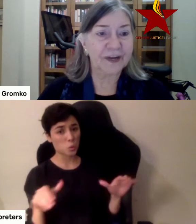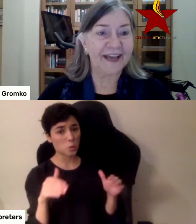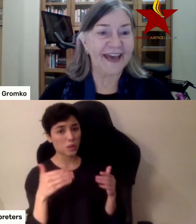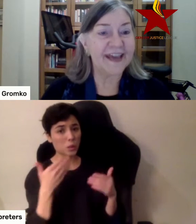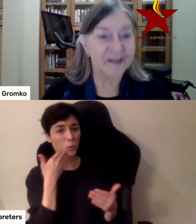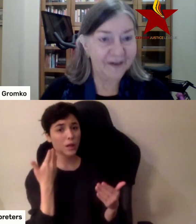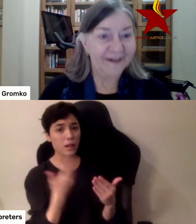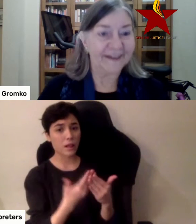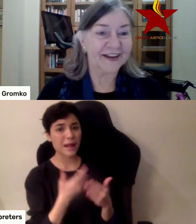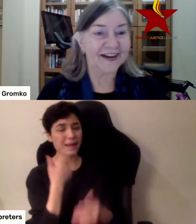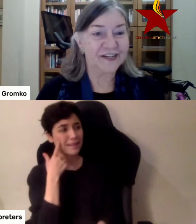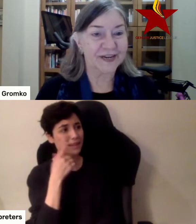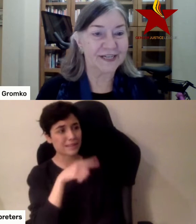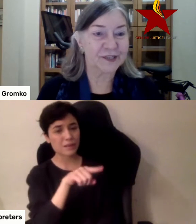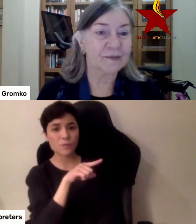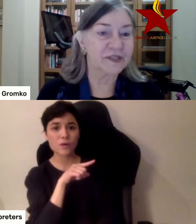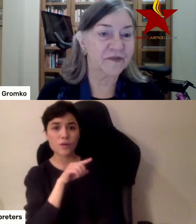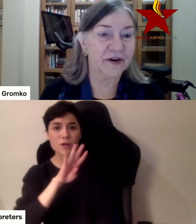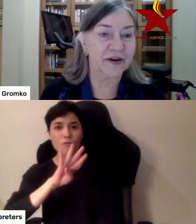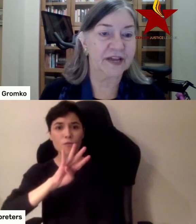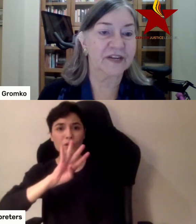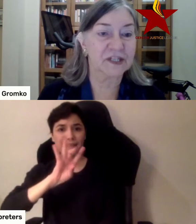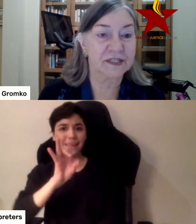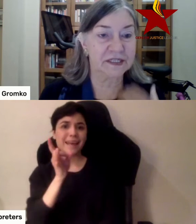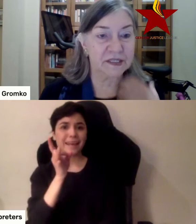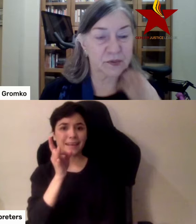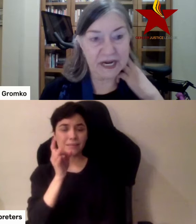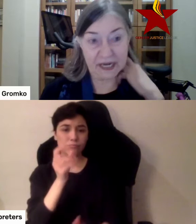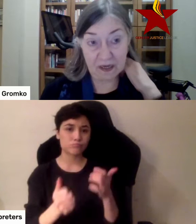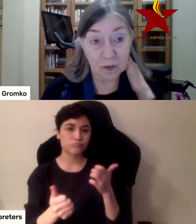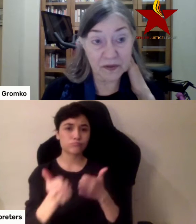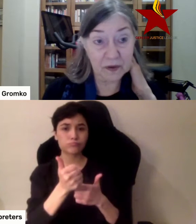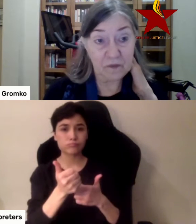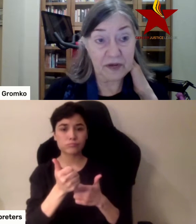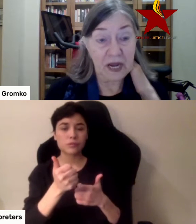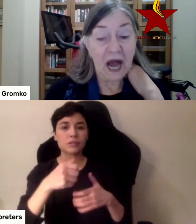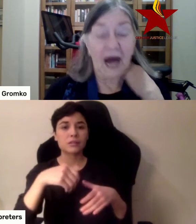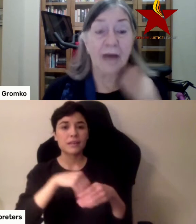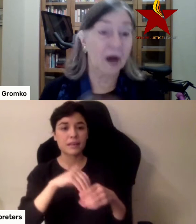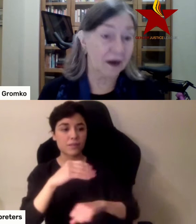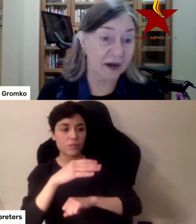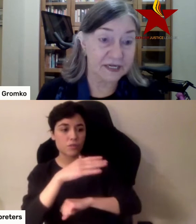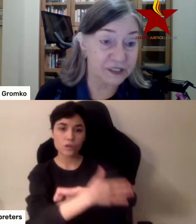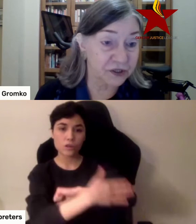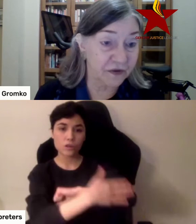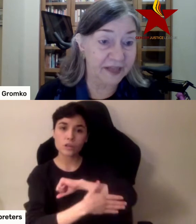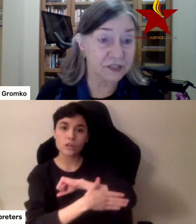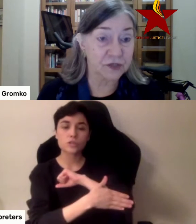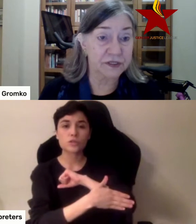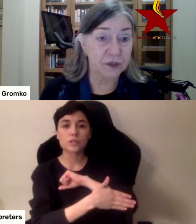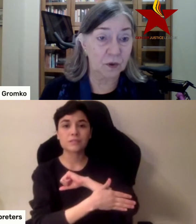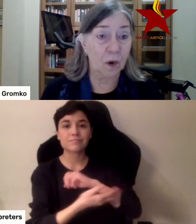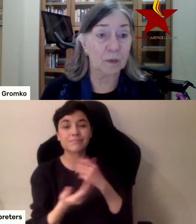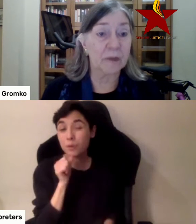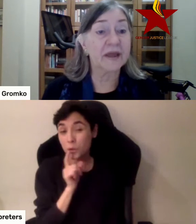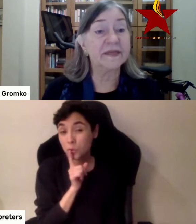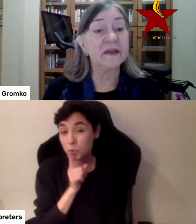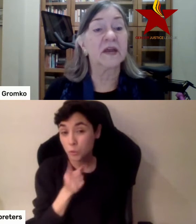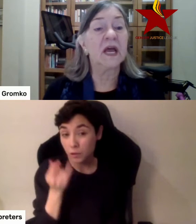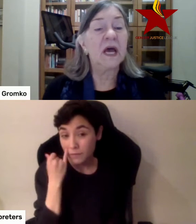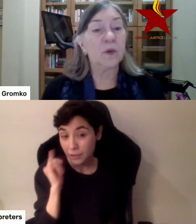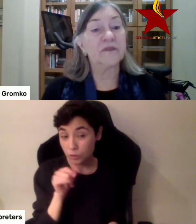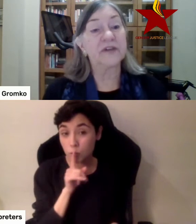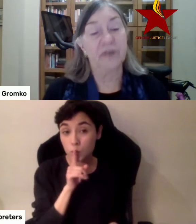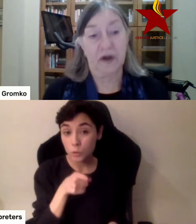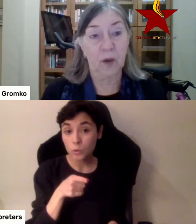like 48th in the country in terms of their infectious disease rate here with COVID. Nice. I'm not honestly sure that that's true, so don't quote me, but I